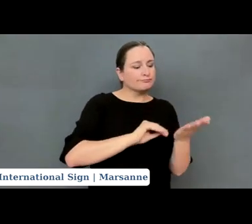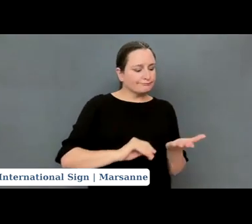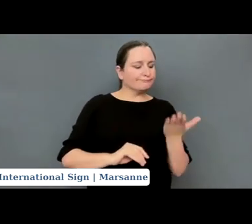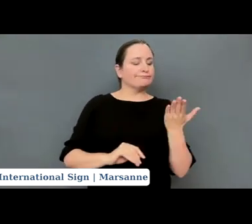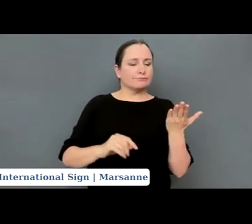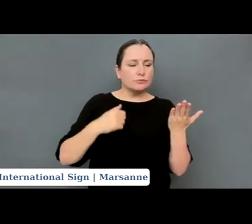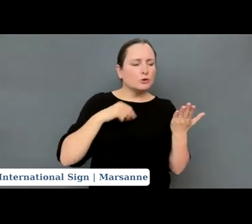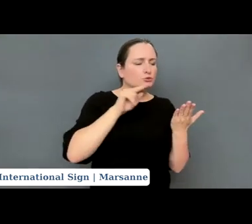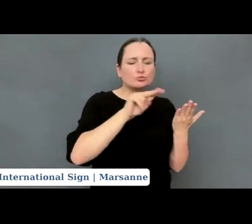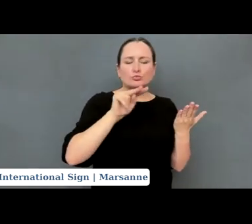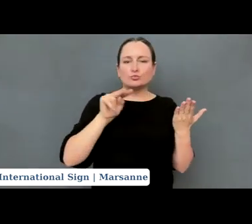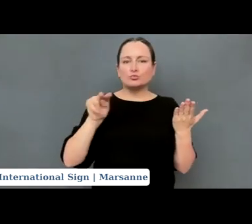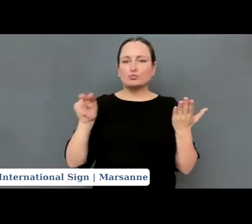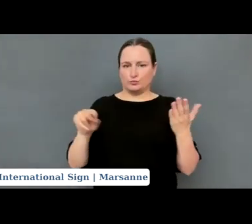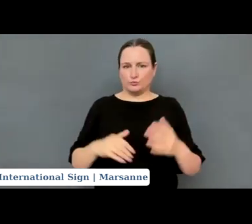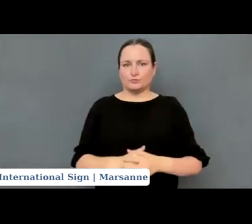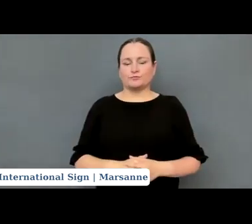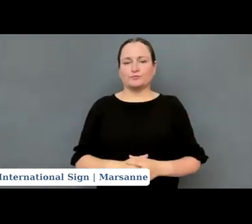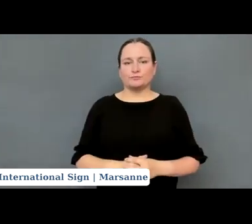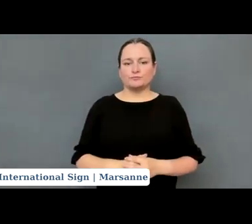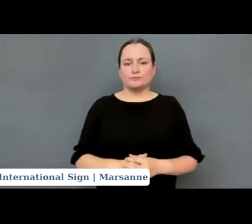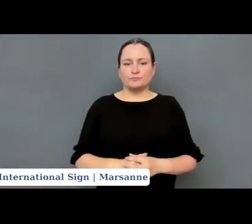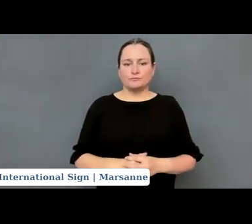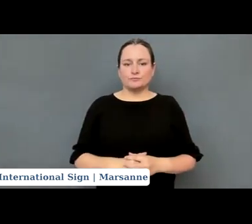found different things, in particular when we